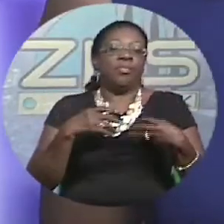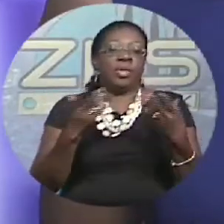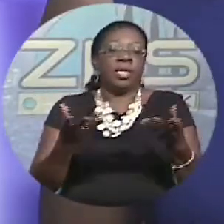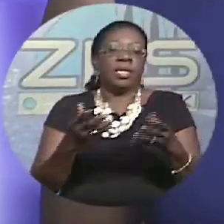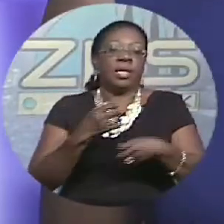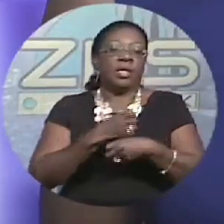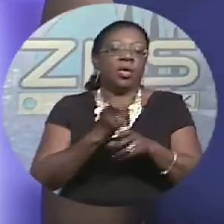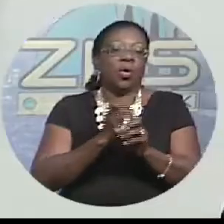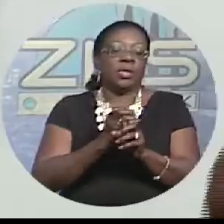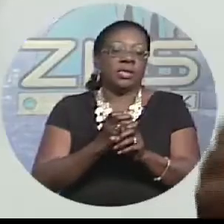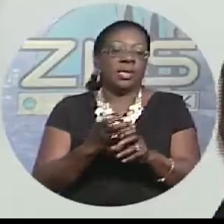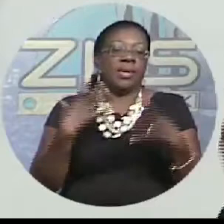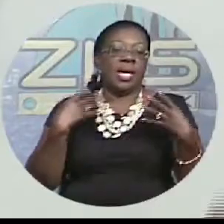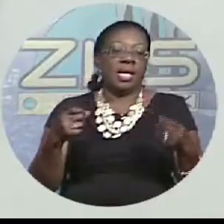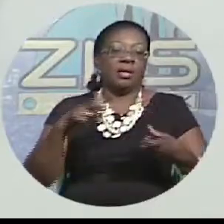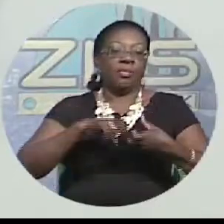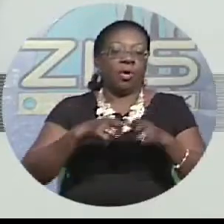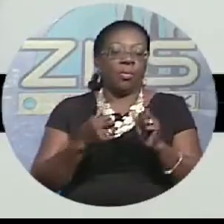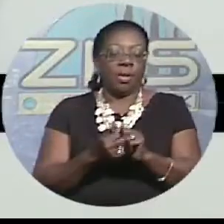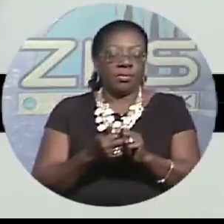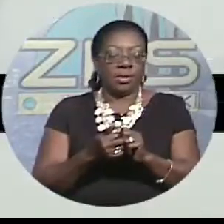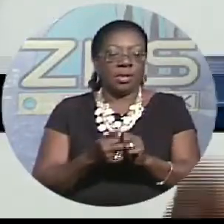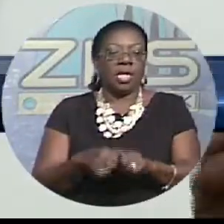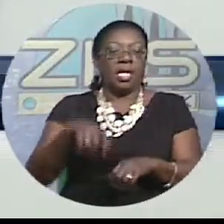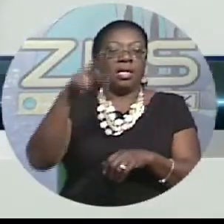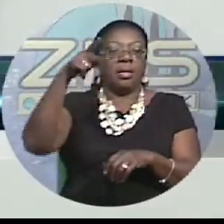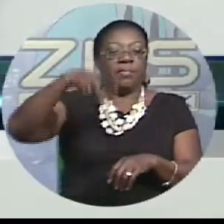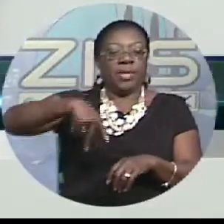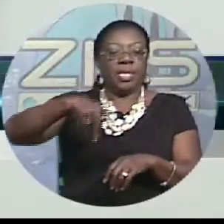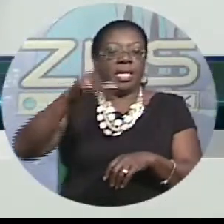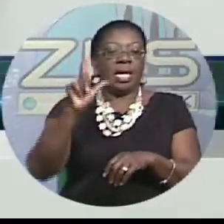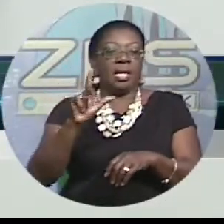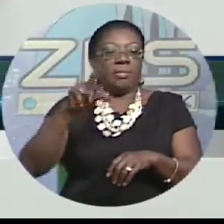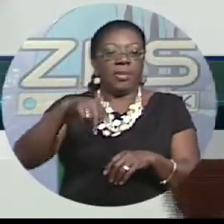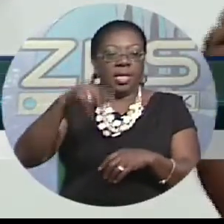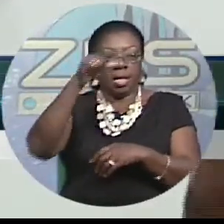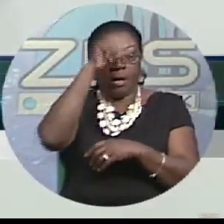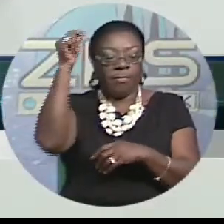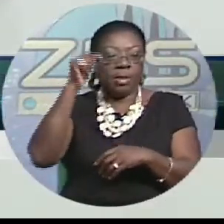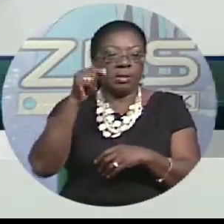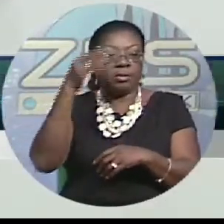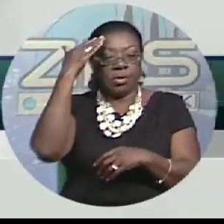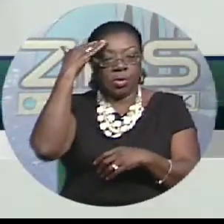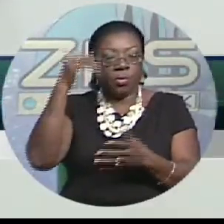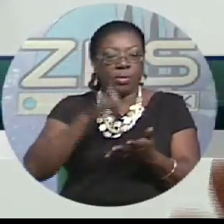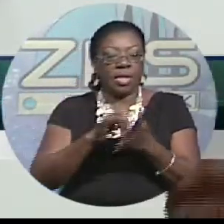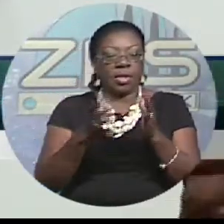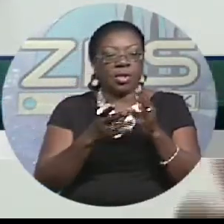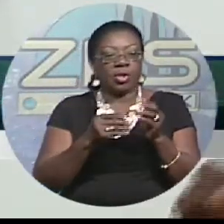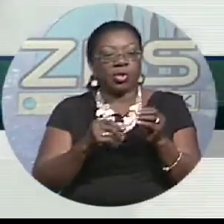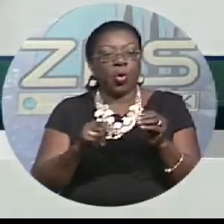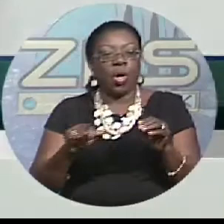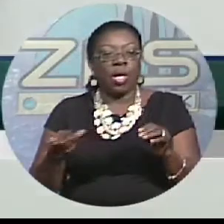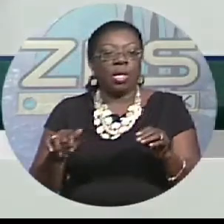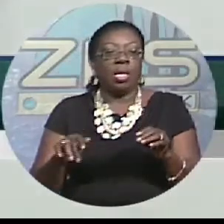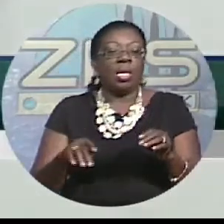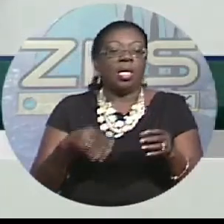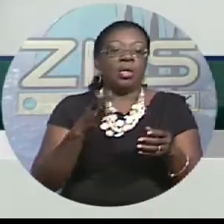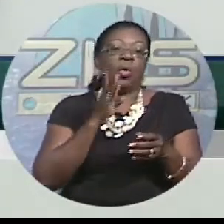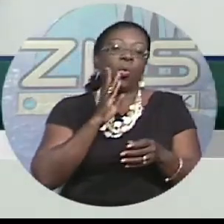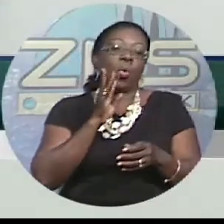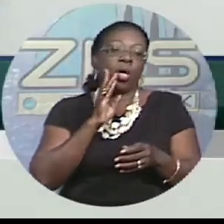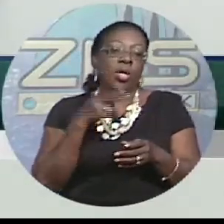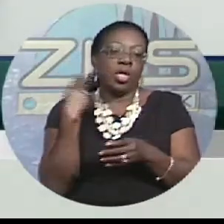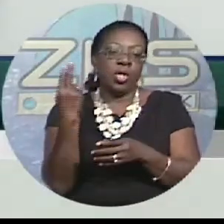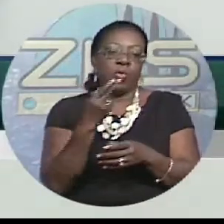health. PLP government was aware that the soil, well water used